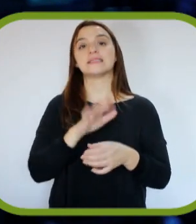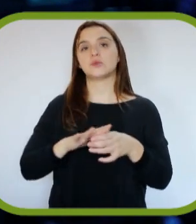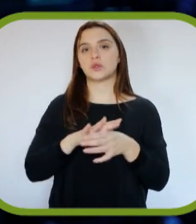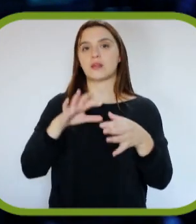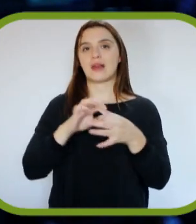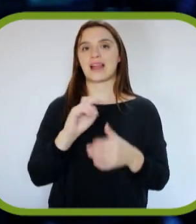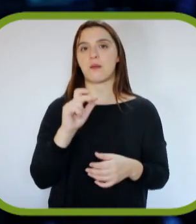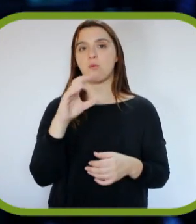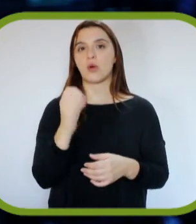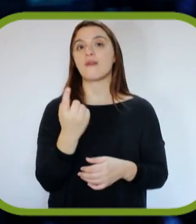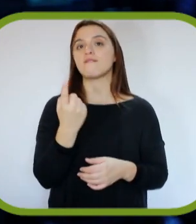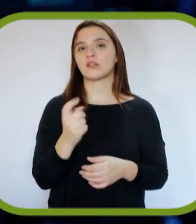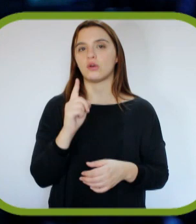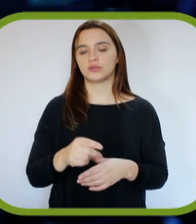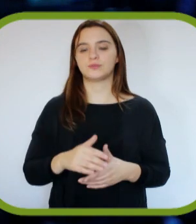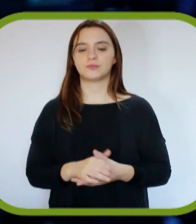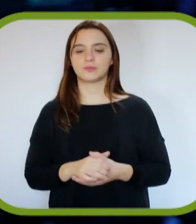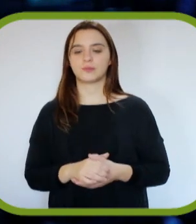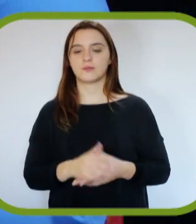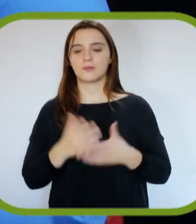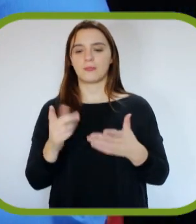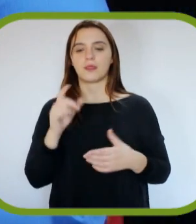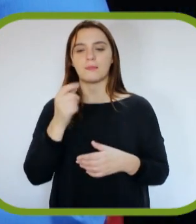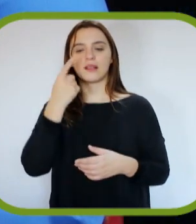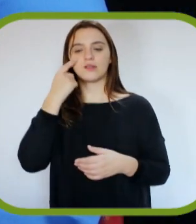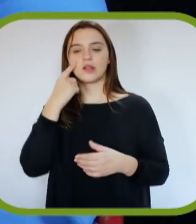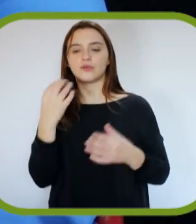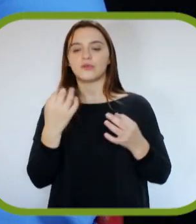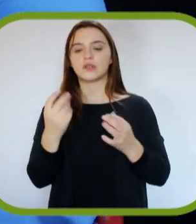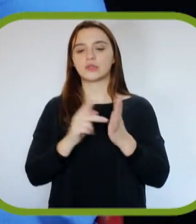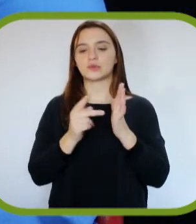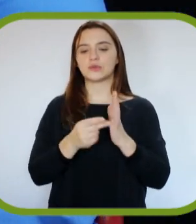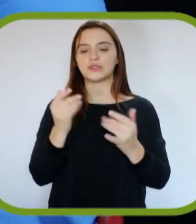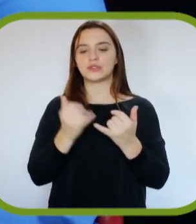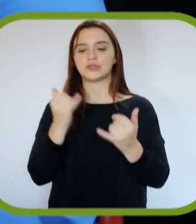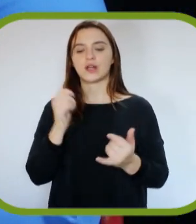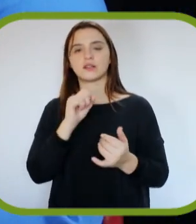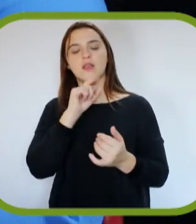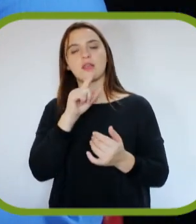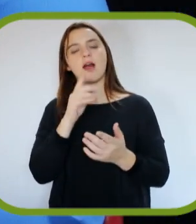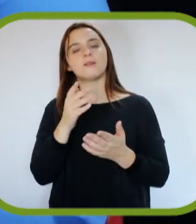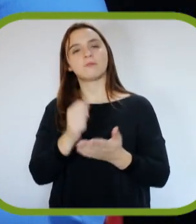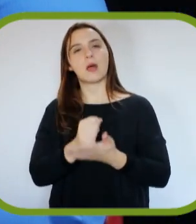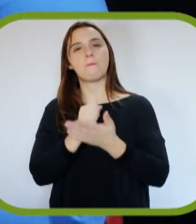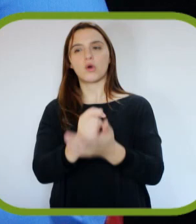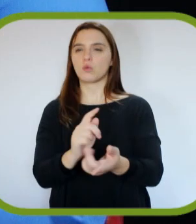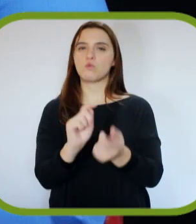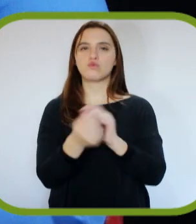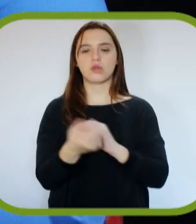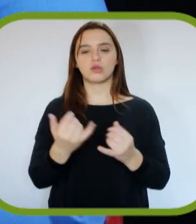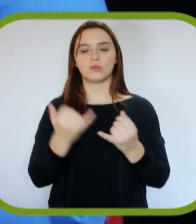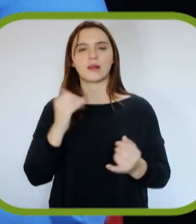carbon emissions and where we need to go. A World Economic Forum report identifies how digital technologies help